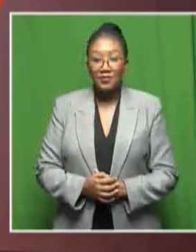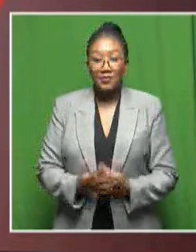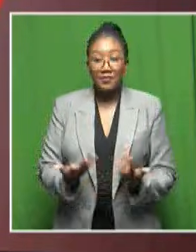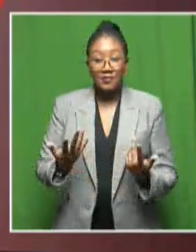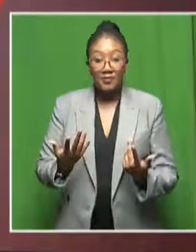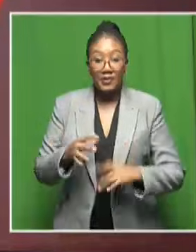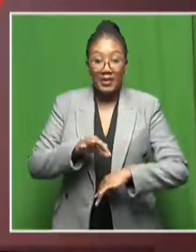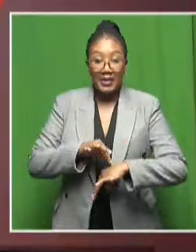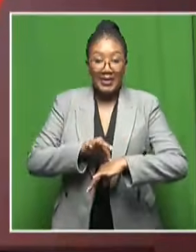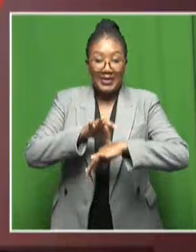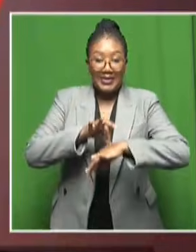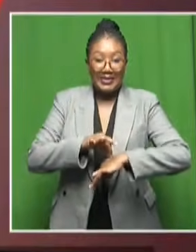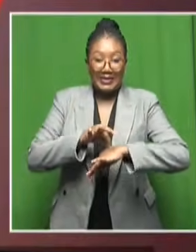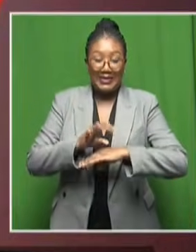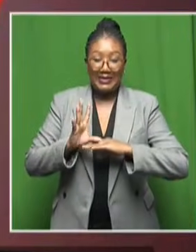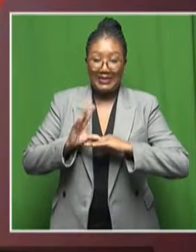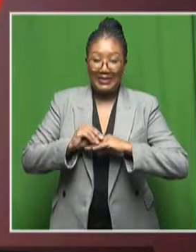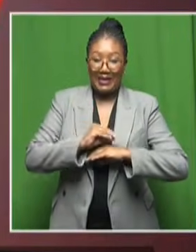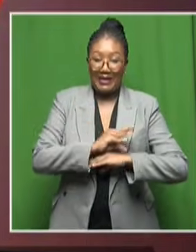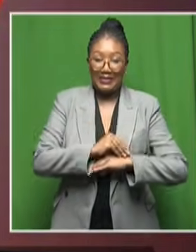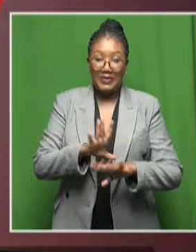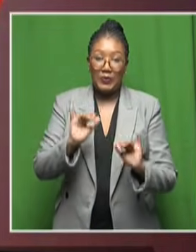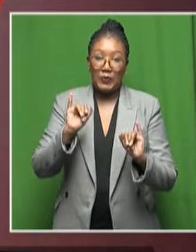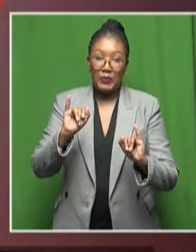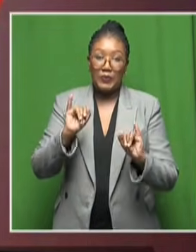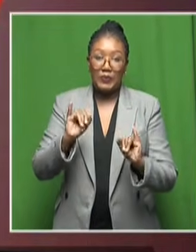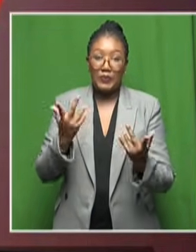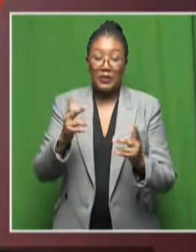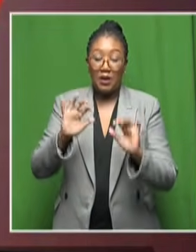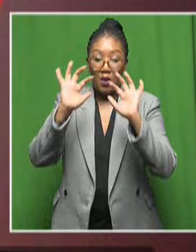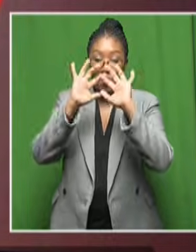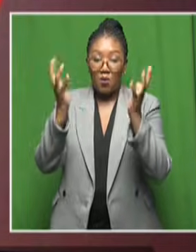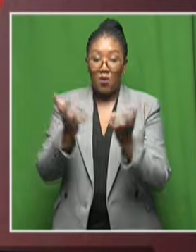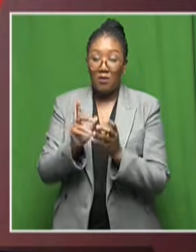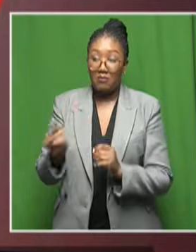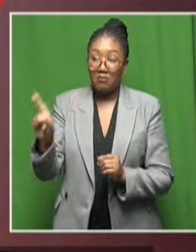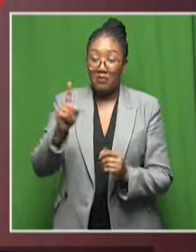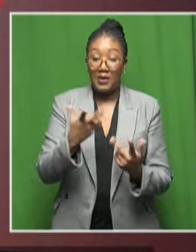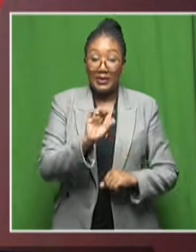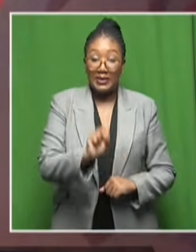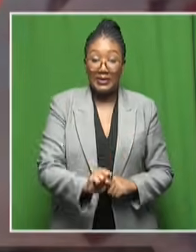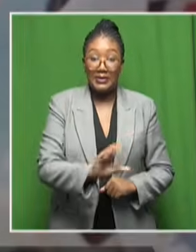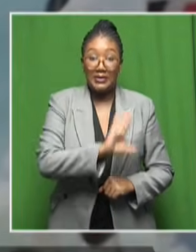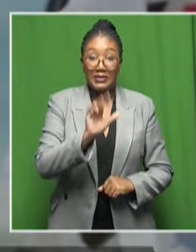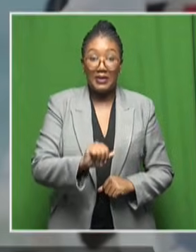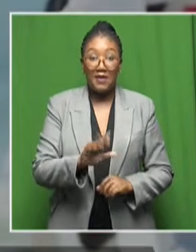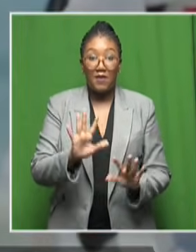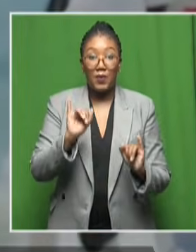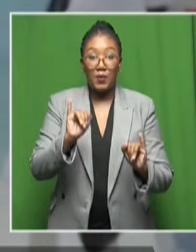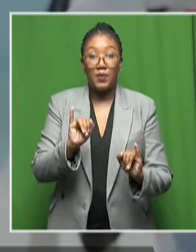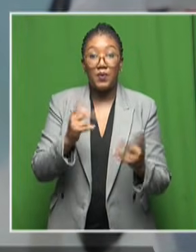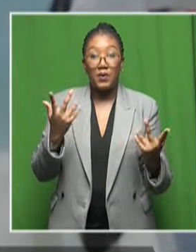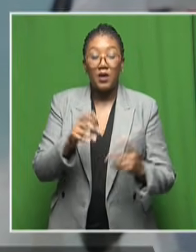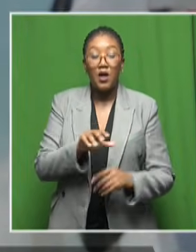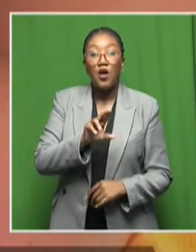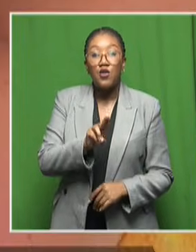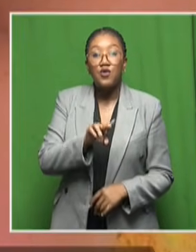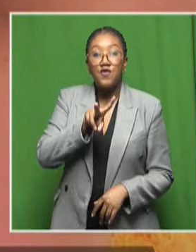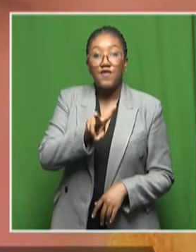Now, skin cancer is the most common cancer worldwide, and South Africa has one of the highest monitored ultraviolet or